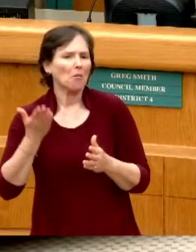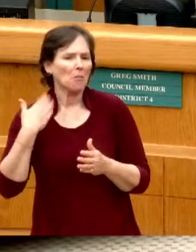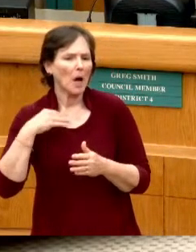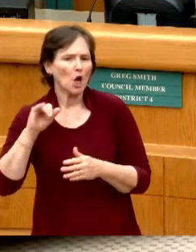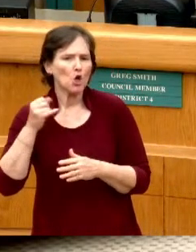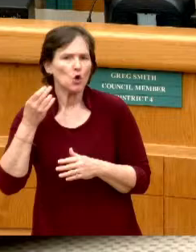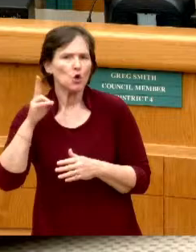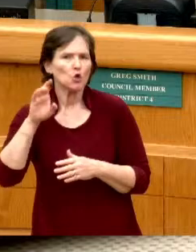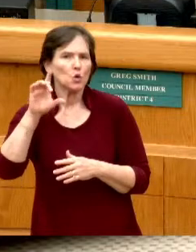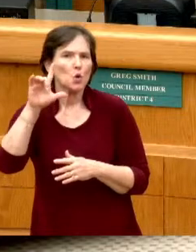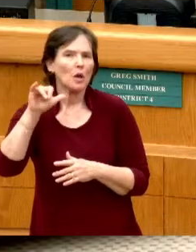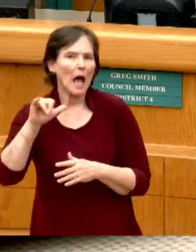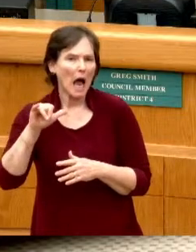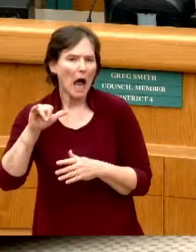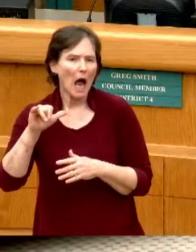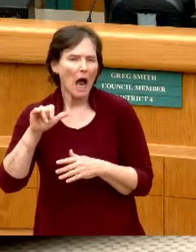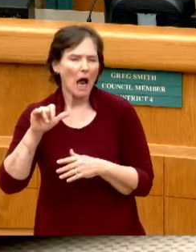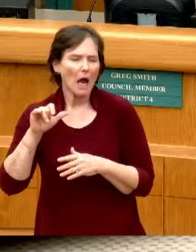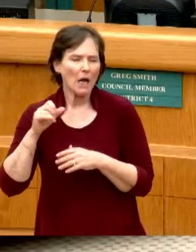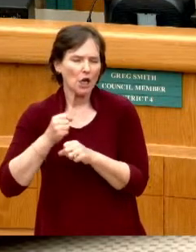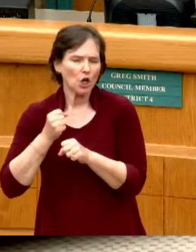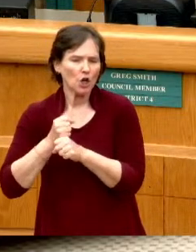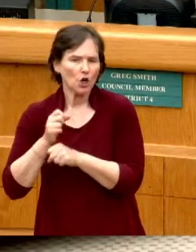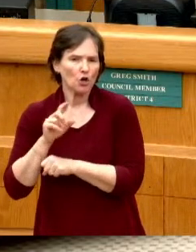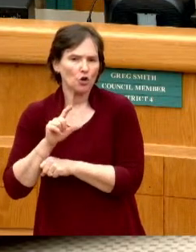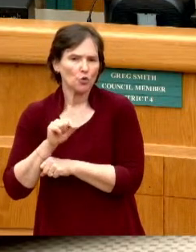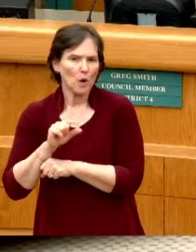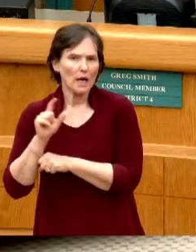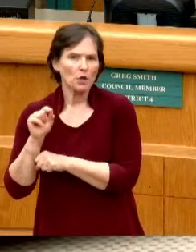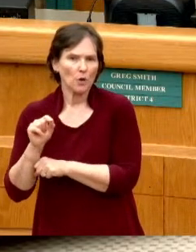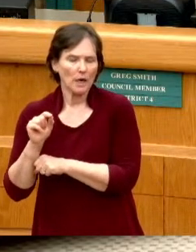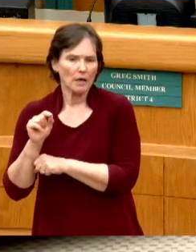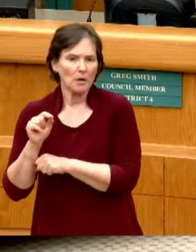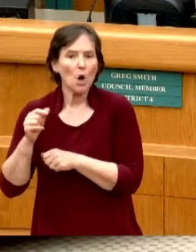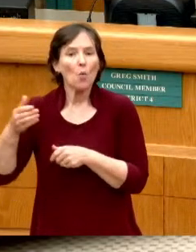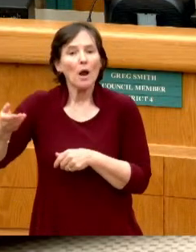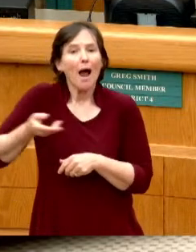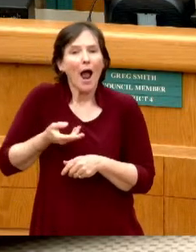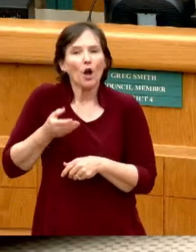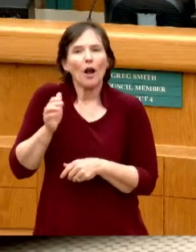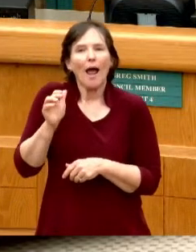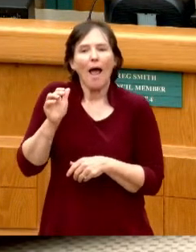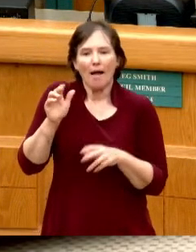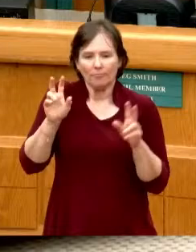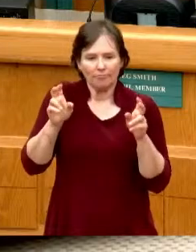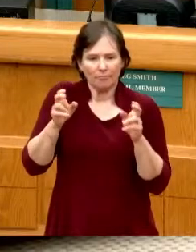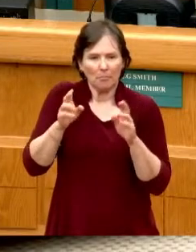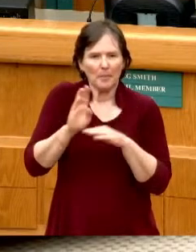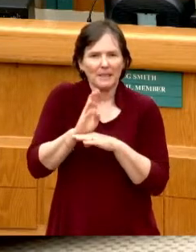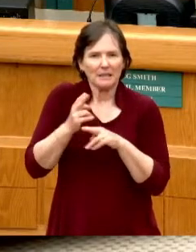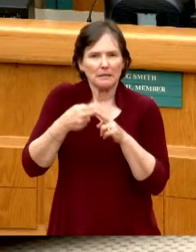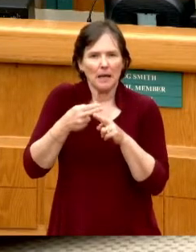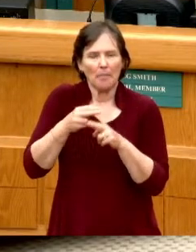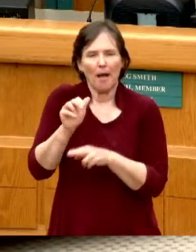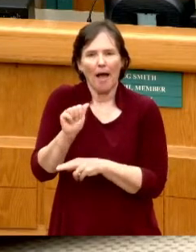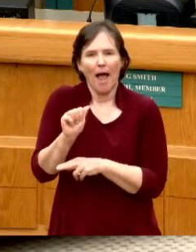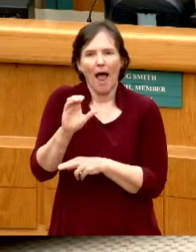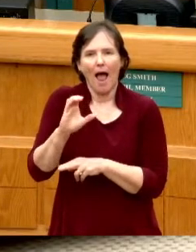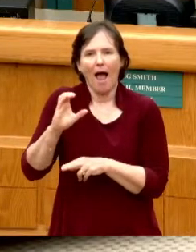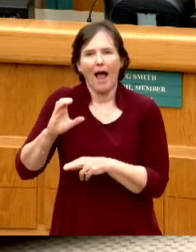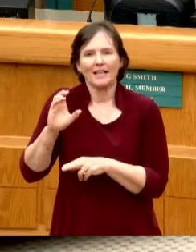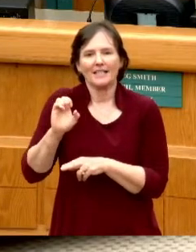believe it was July of 2020, we hired Accenture as our program manager. So they have been